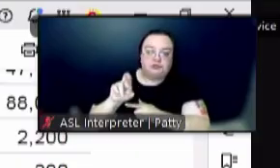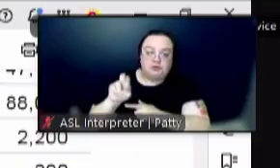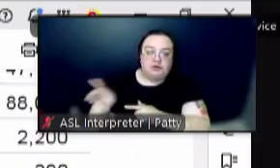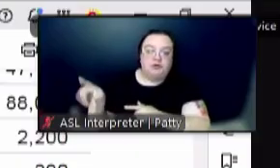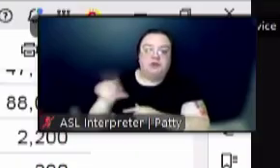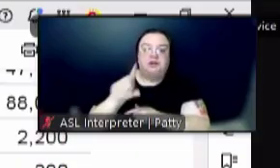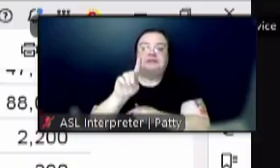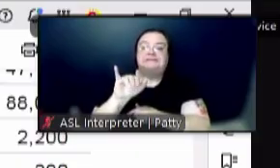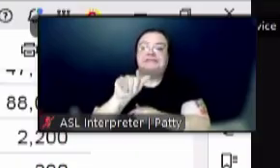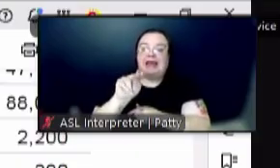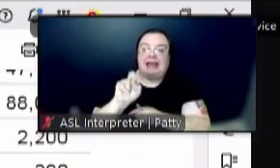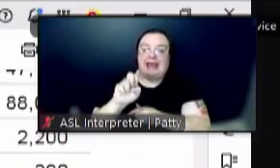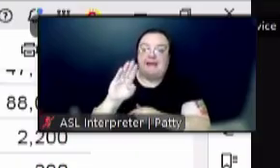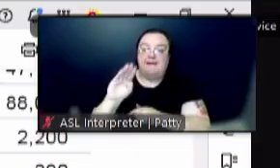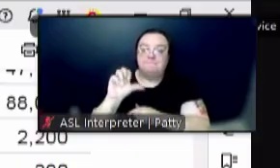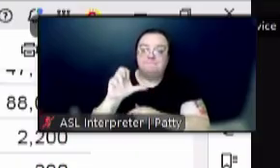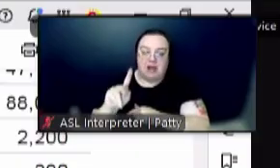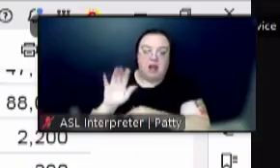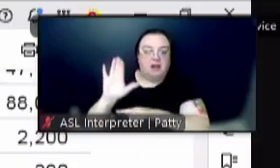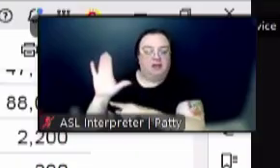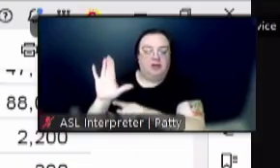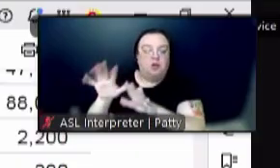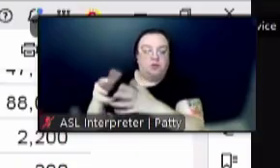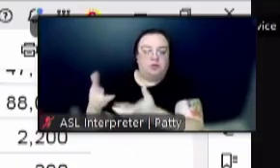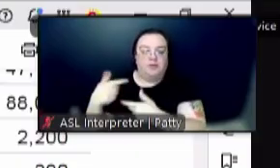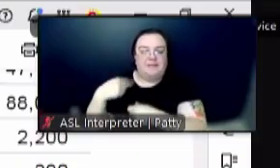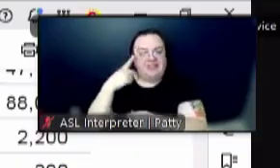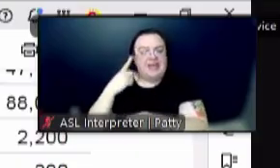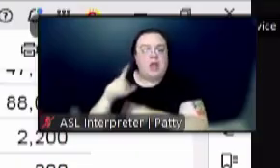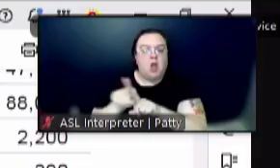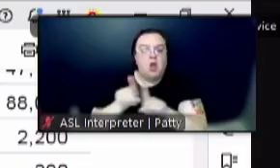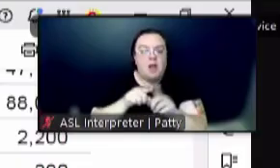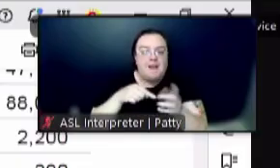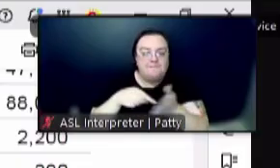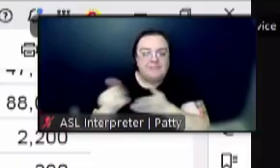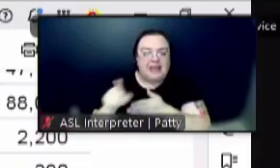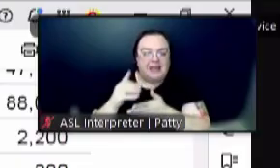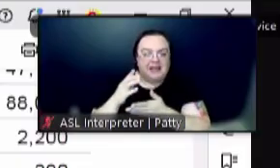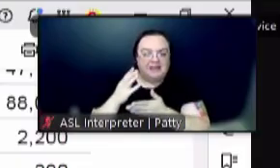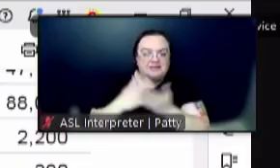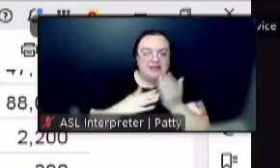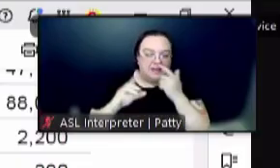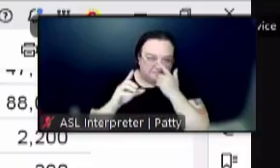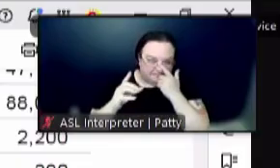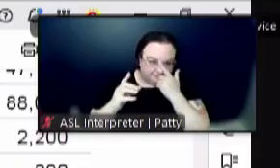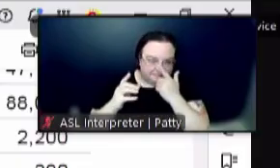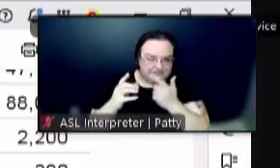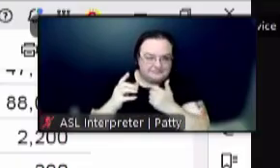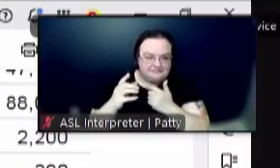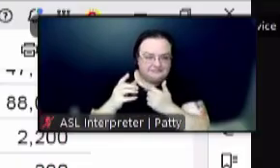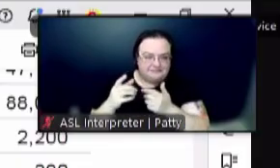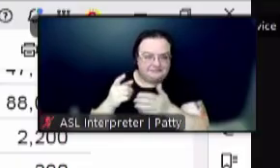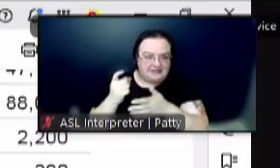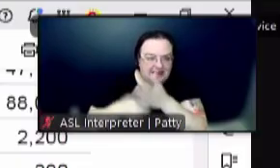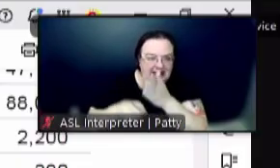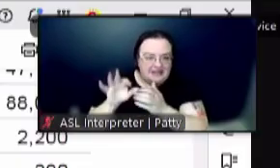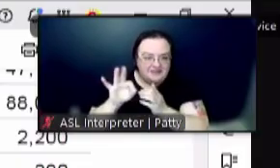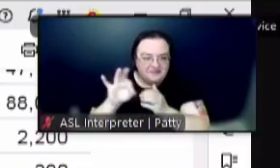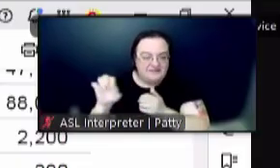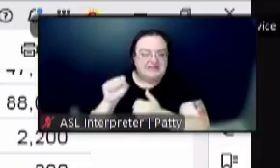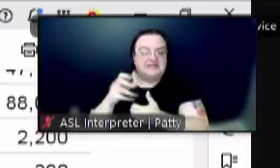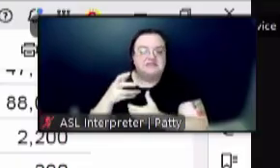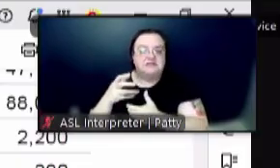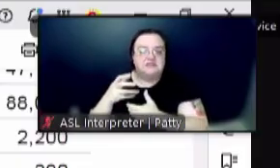Associates. We also pay, I think, some divvy fees, some divvy fees there, along with